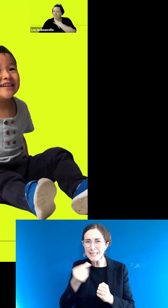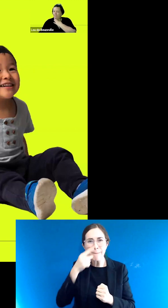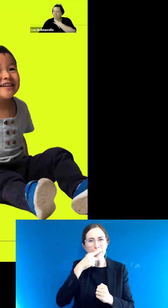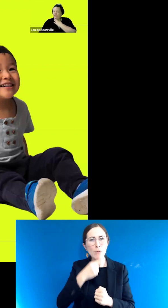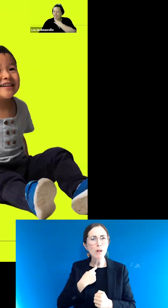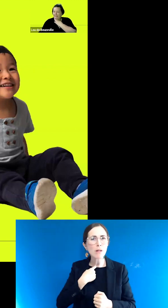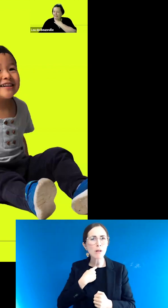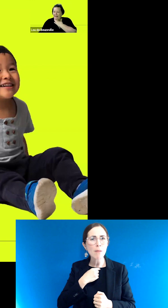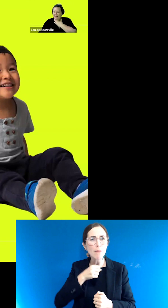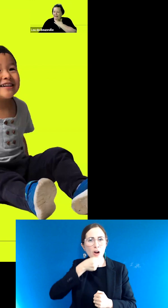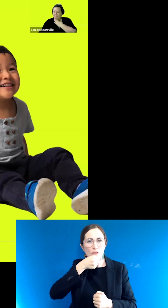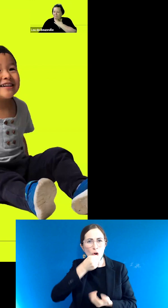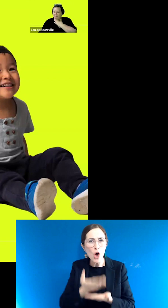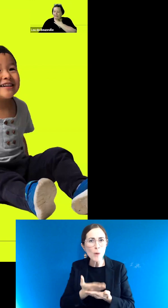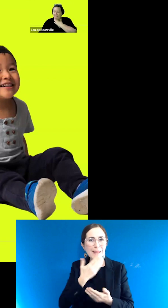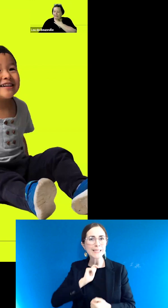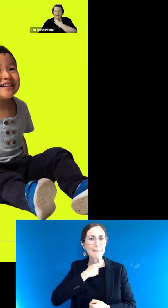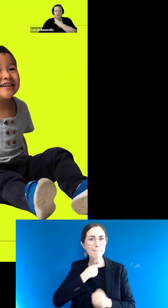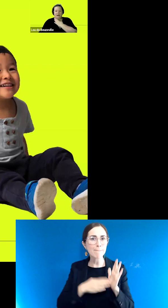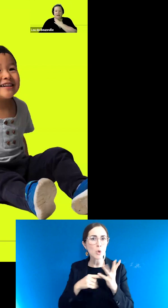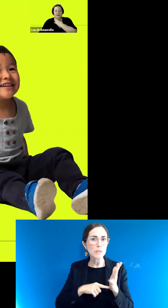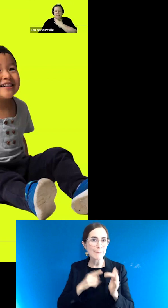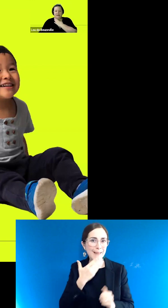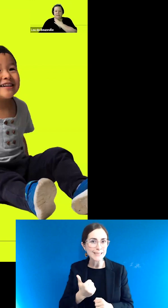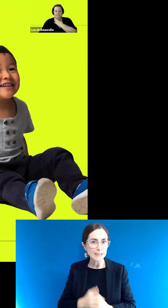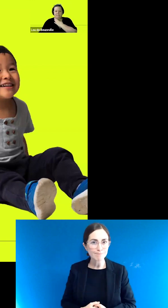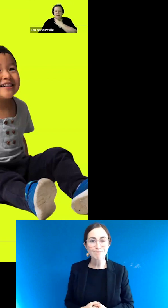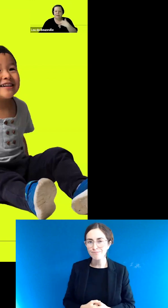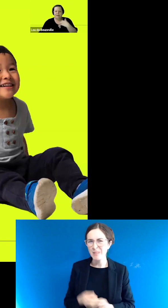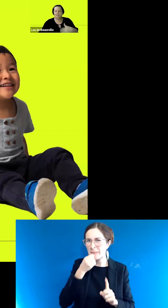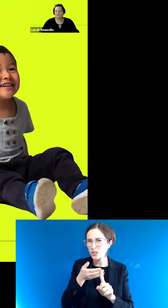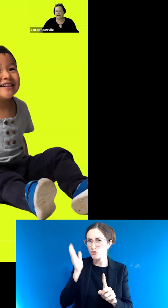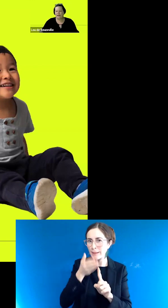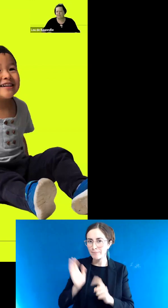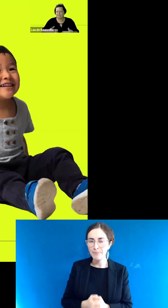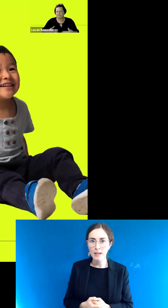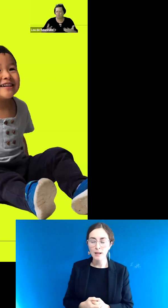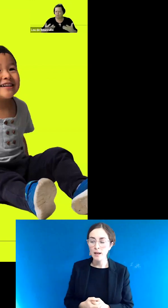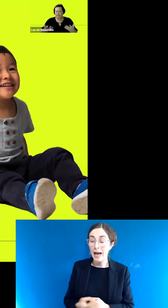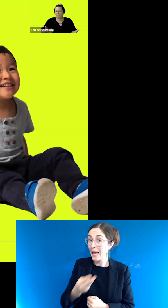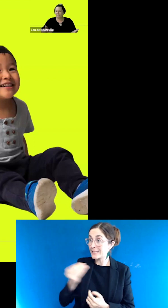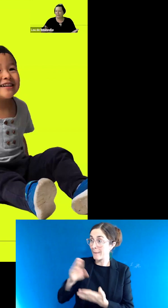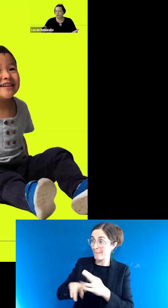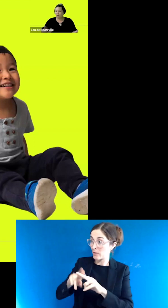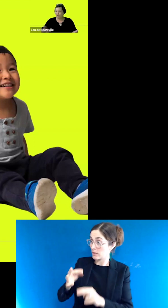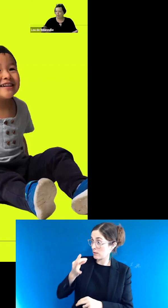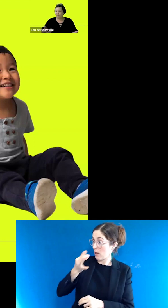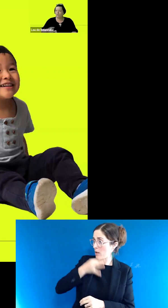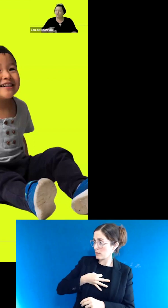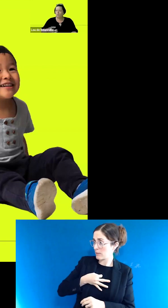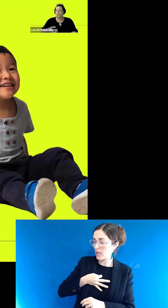could please mute. Yeah, so parents have often asked me, but there isn't really actually any